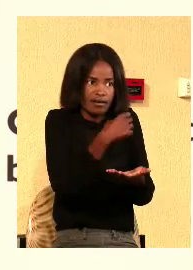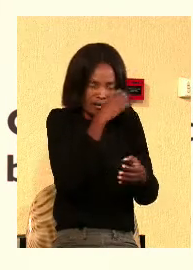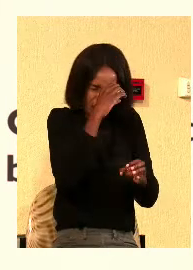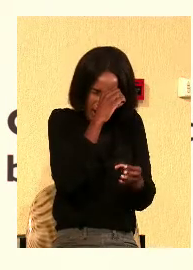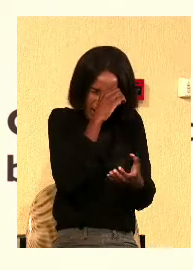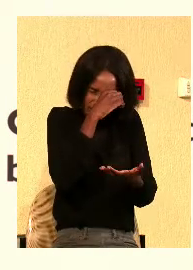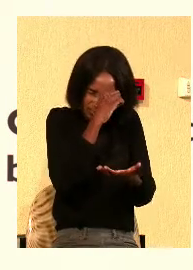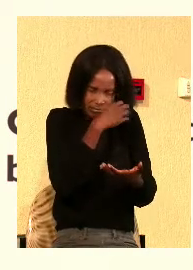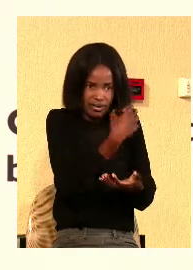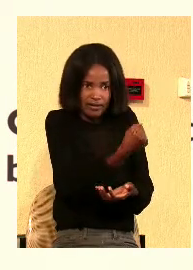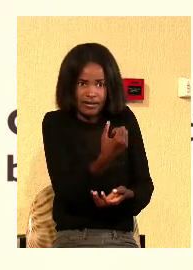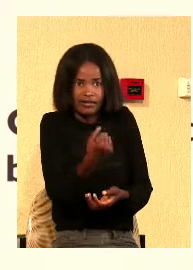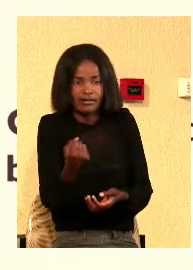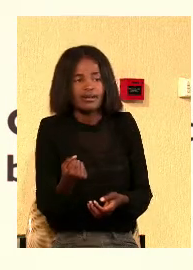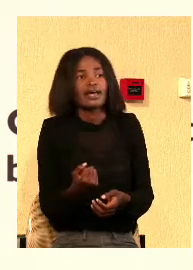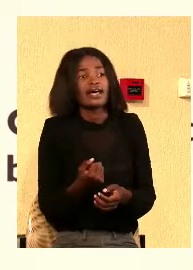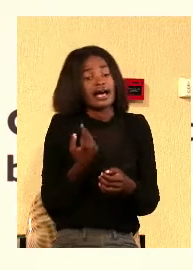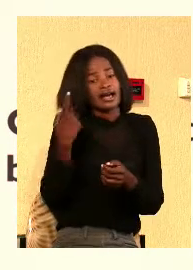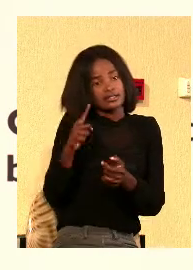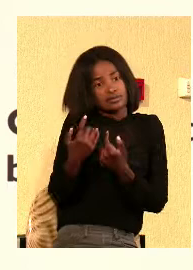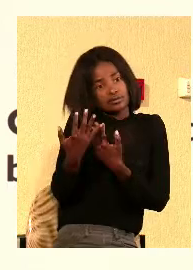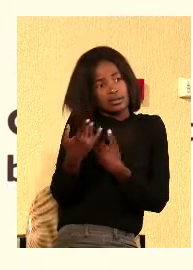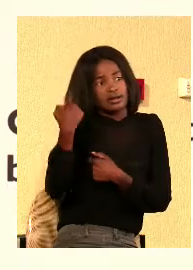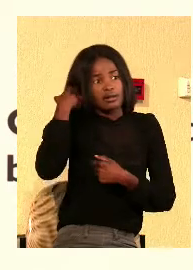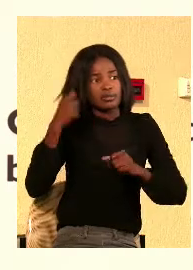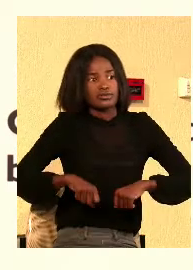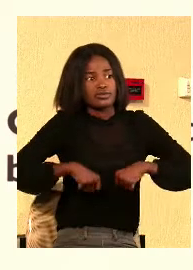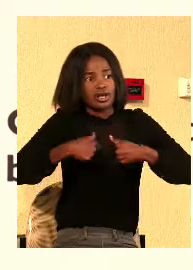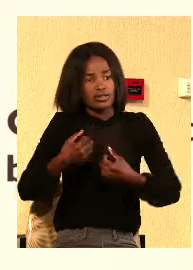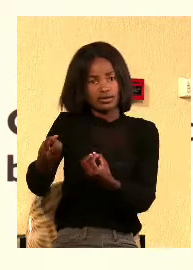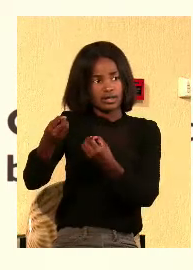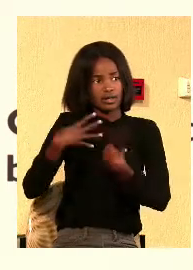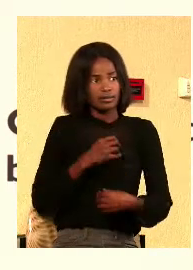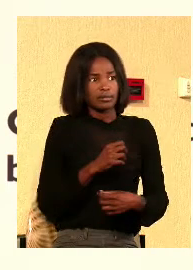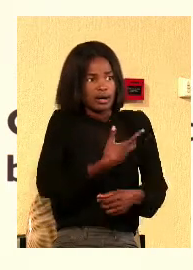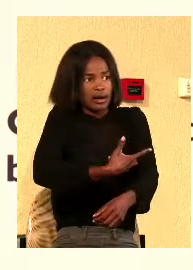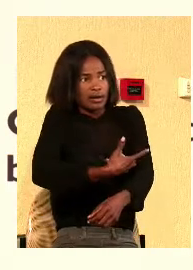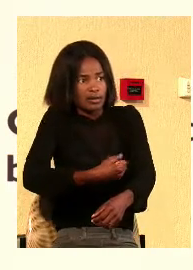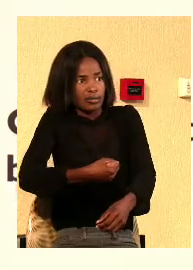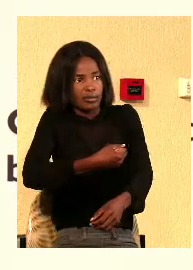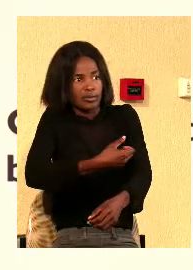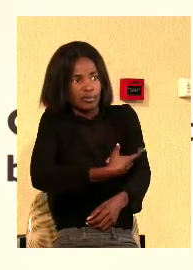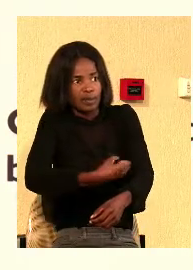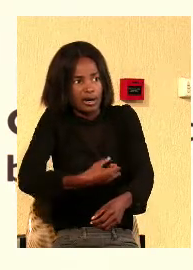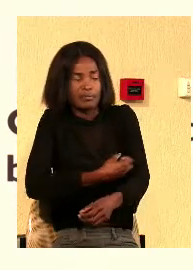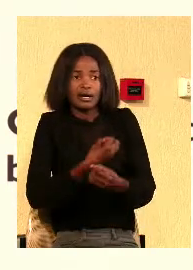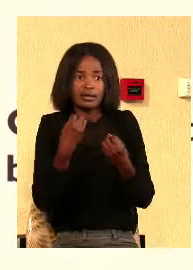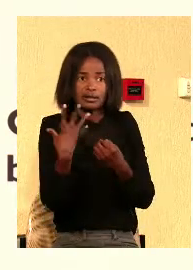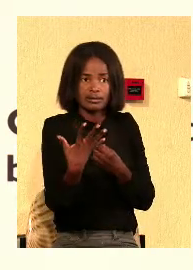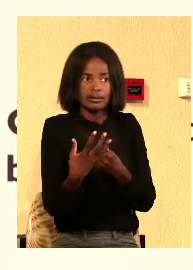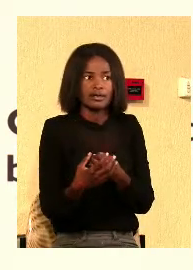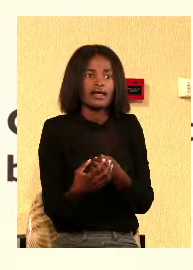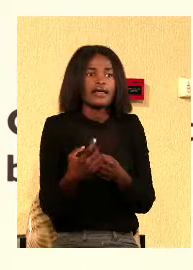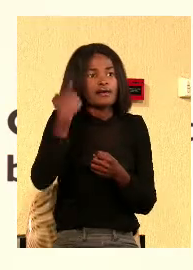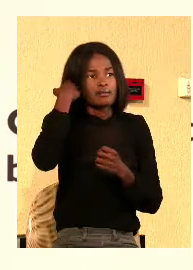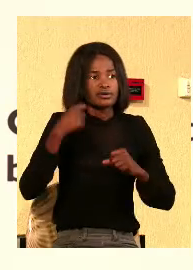the number of cases, either suspected cases or, as the Ministry of Health decides, whom to